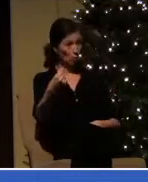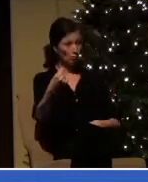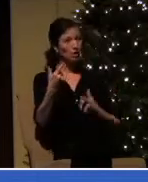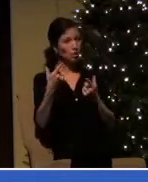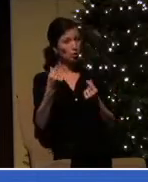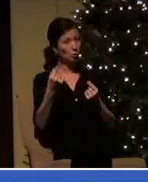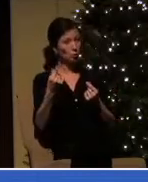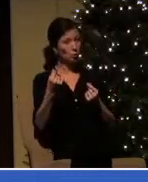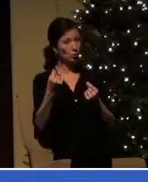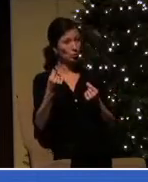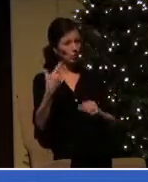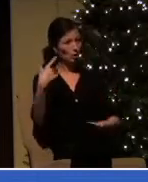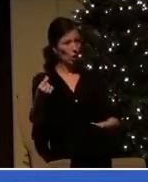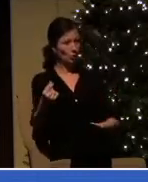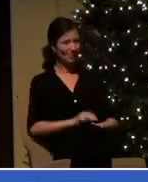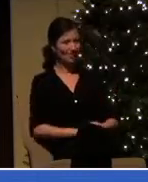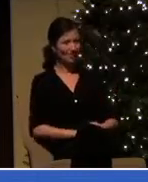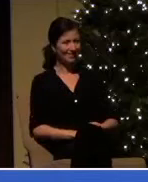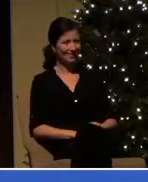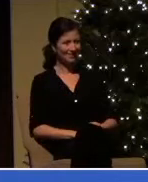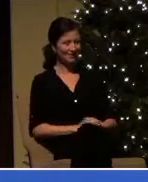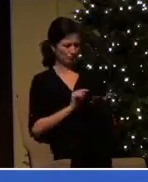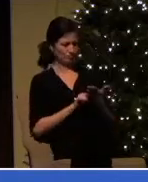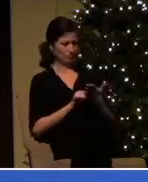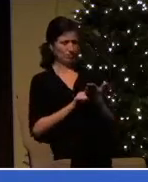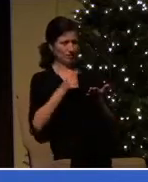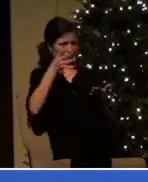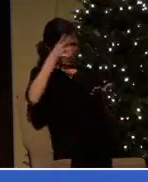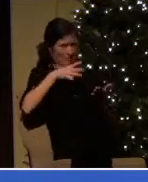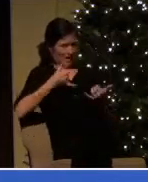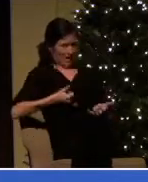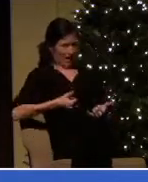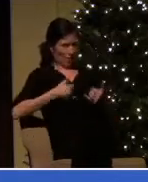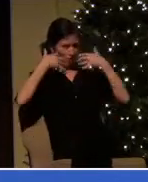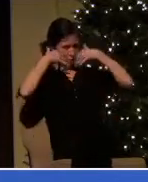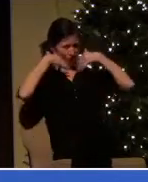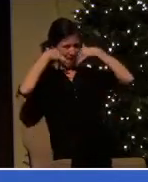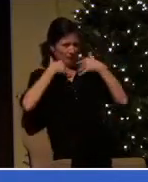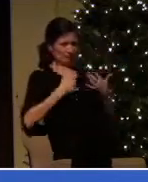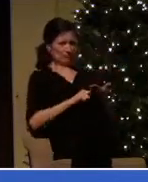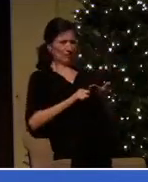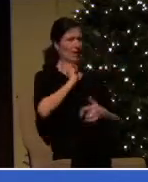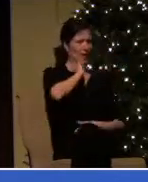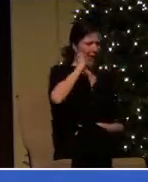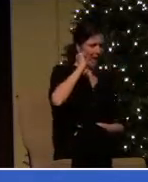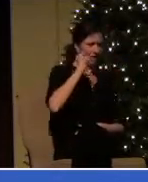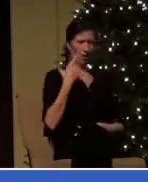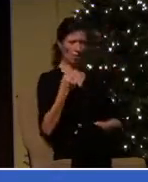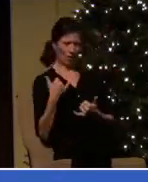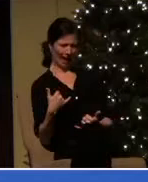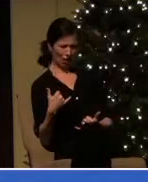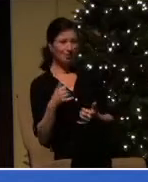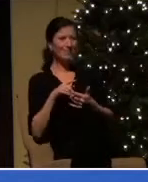thou likewise. Well, by now he was beginning to sweat a little bit, so another fervent prayer, closed Bible, open